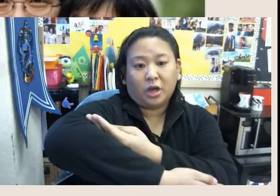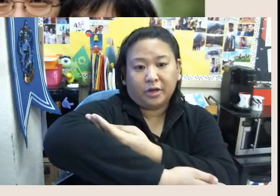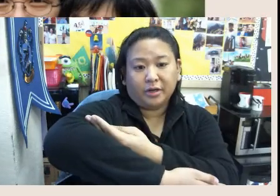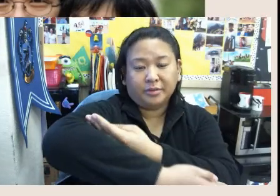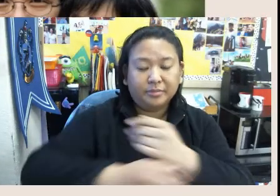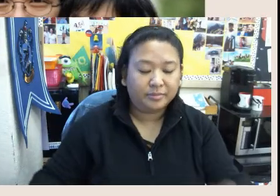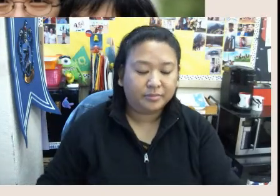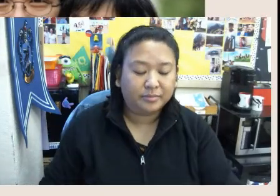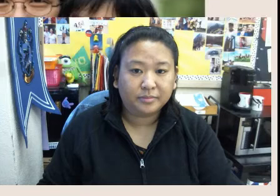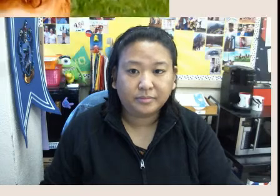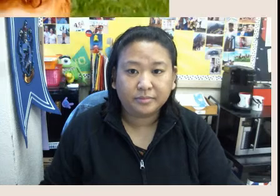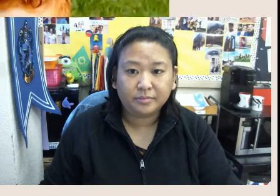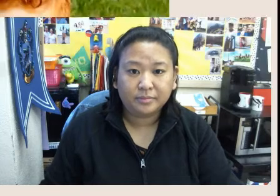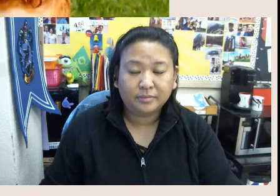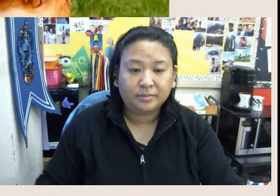daughter,